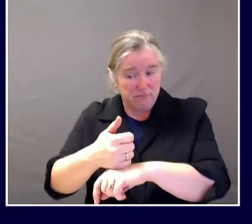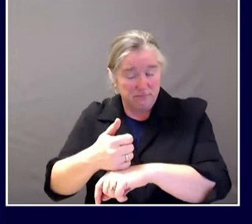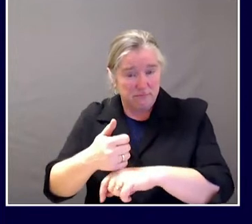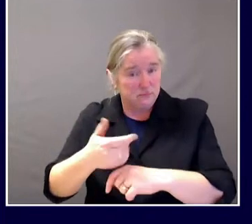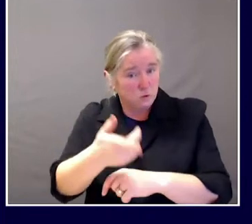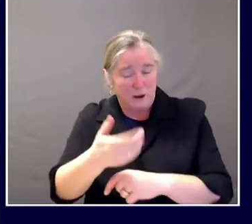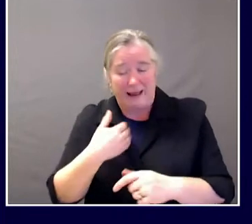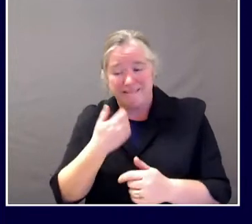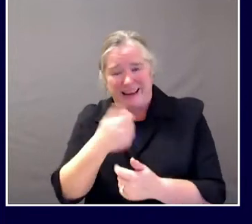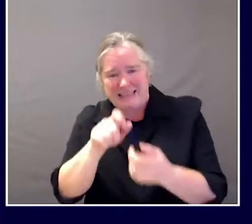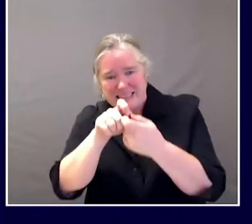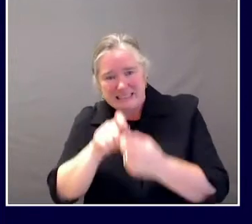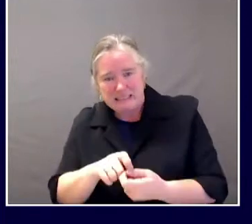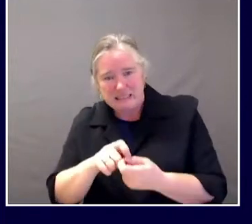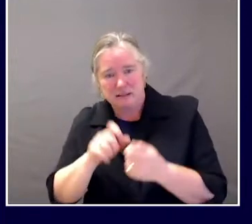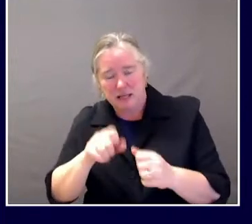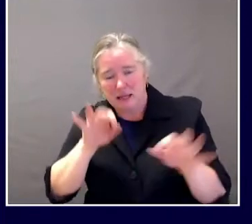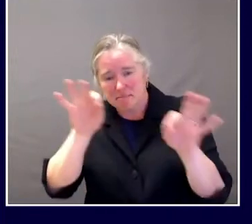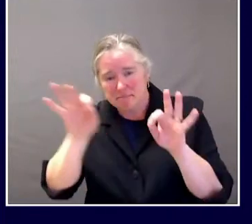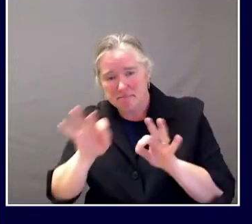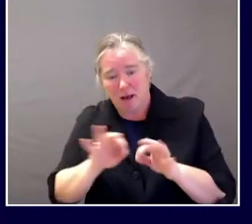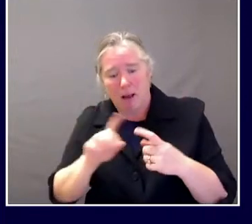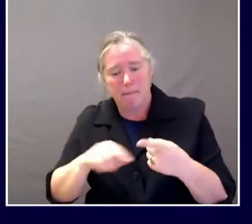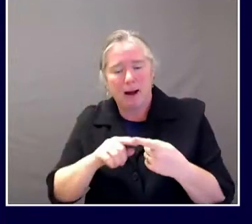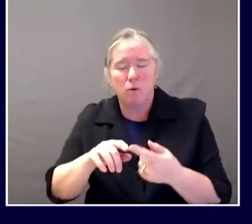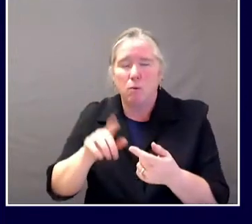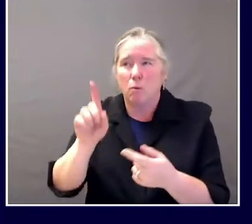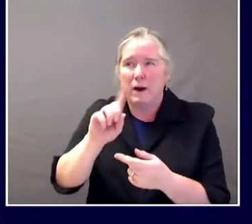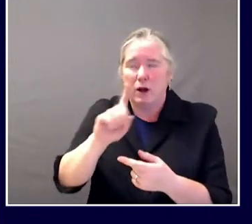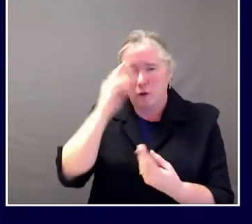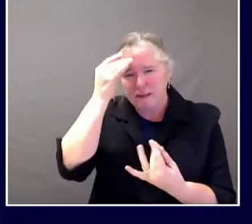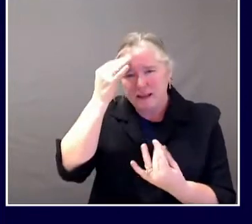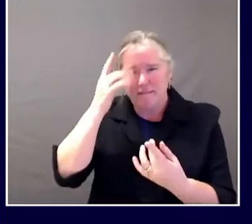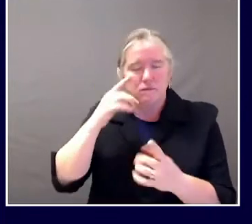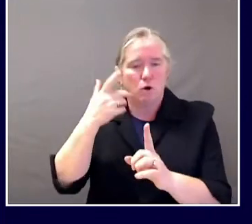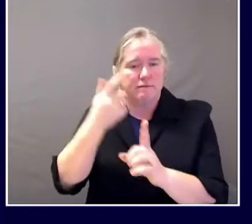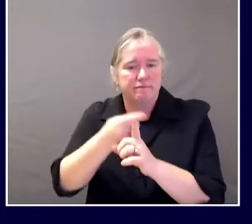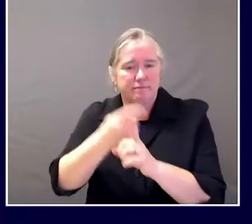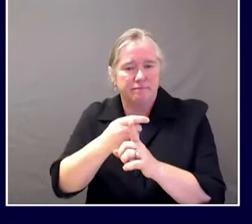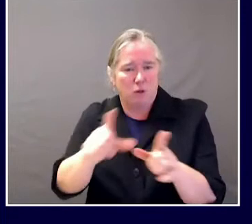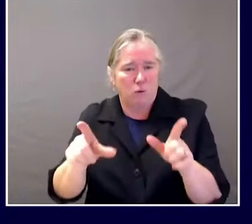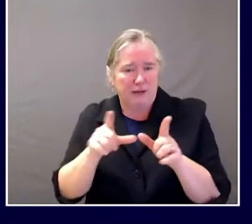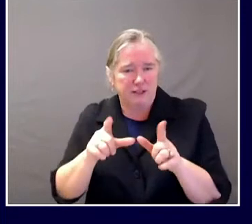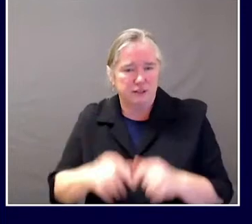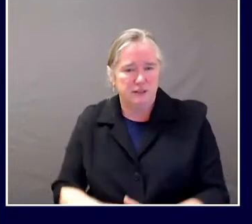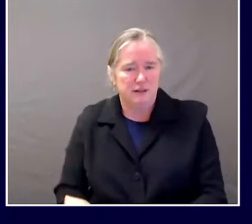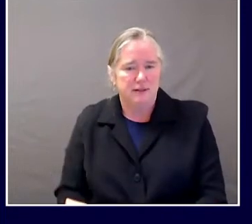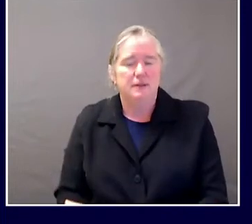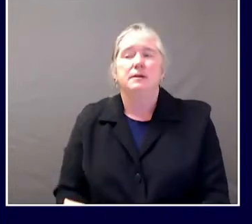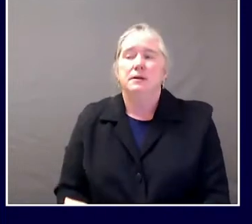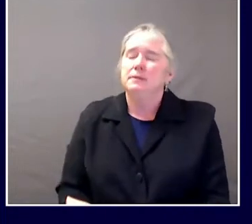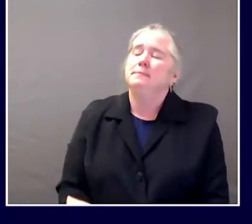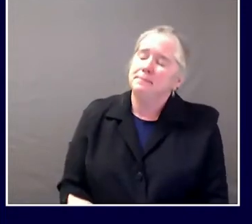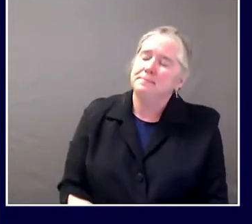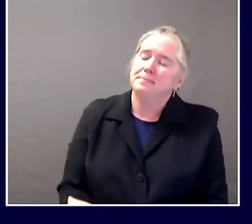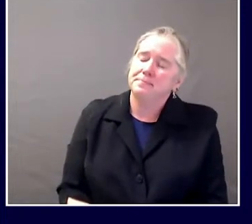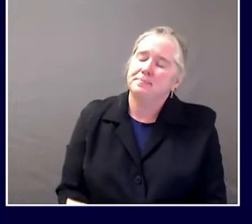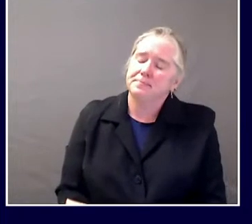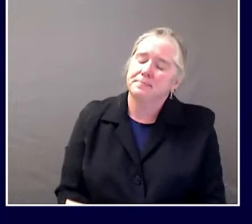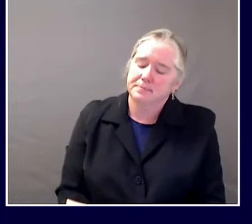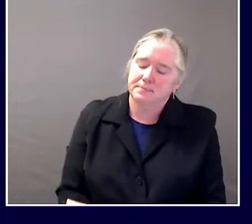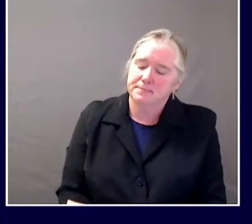available about where they might be and how it would all work? Sure. Patrick, I don't have